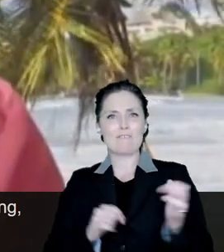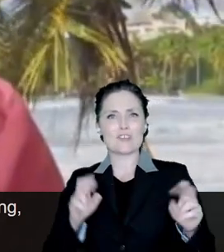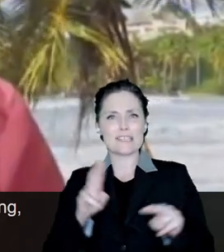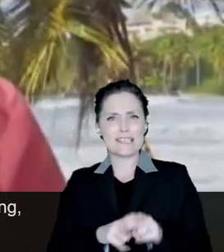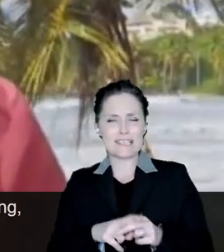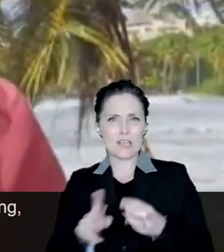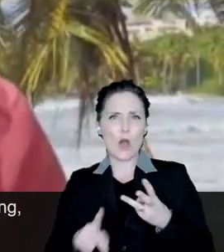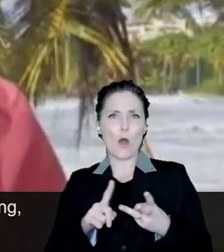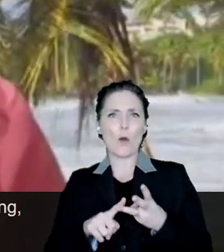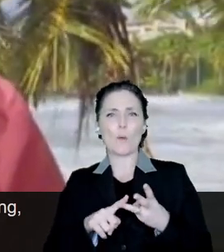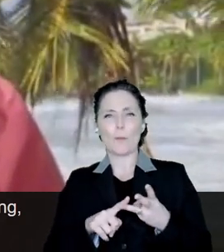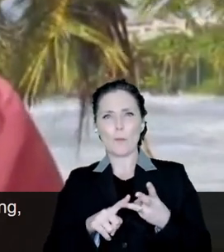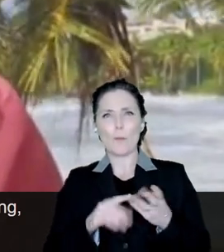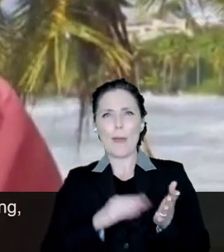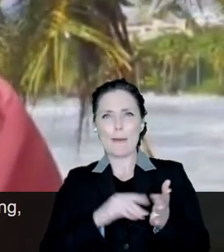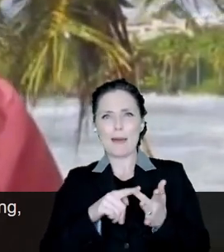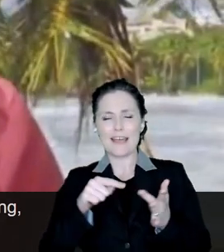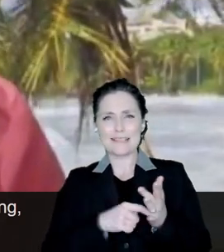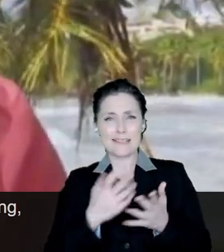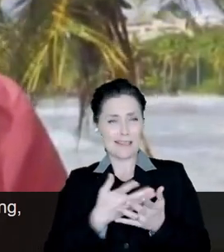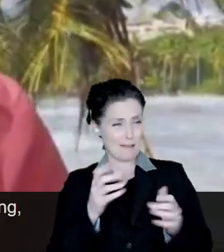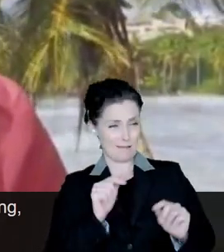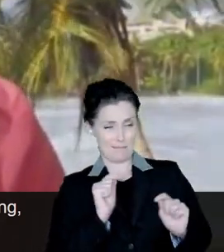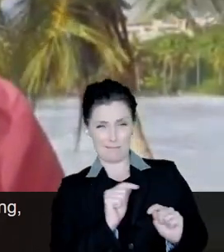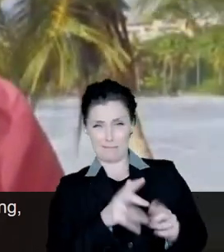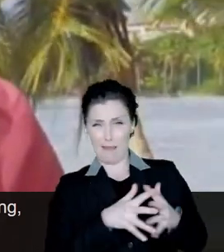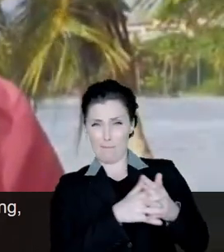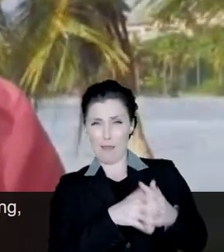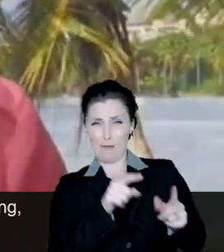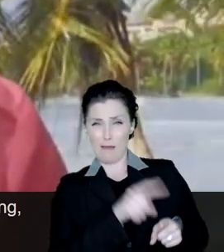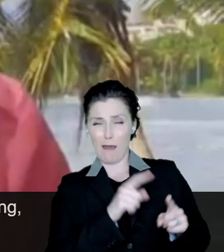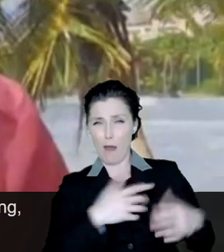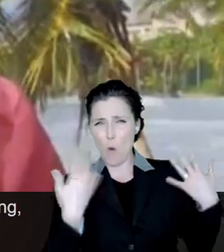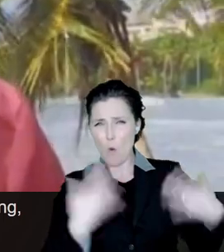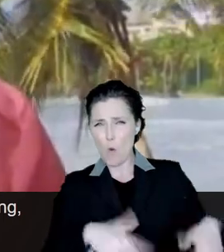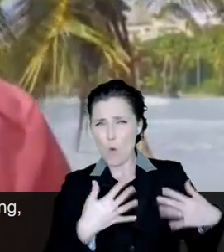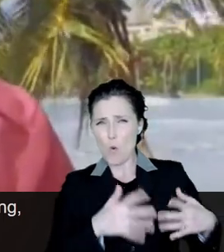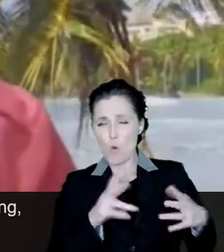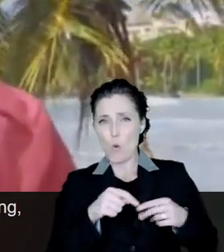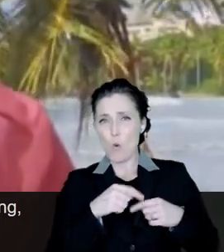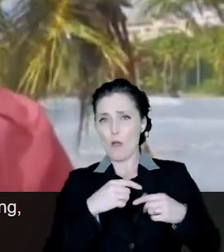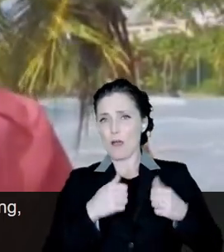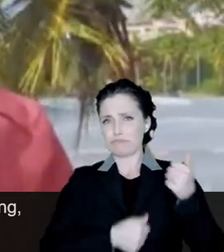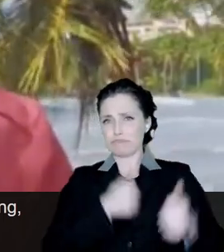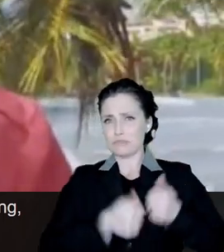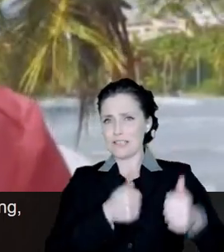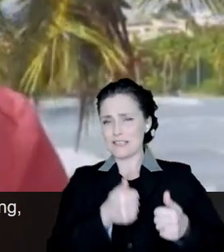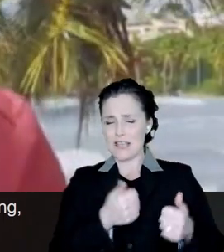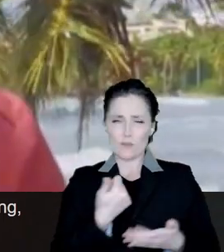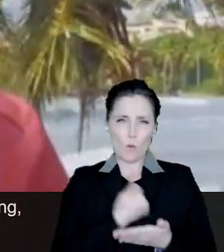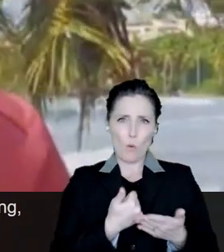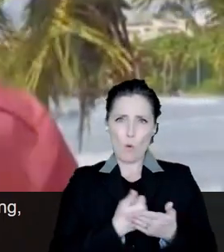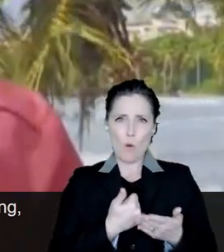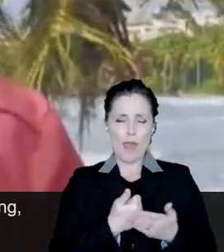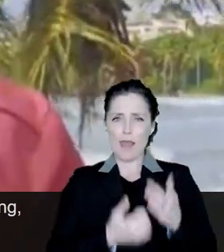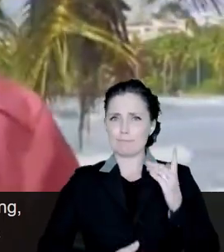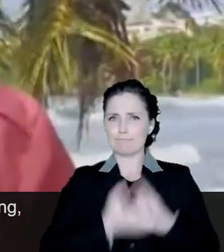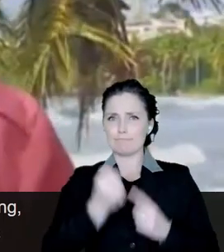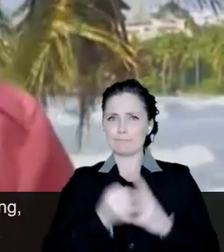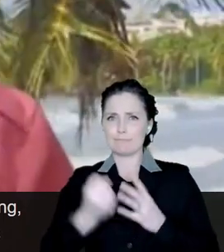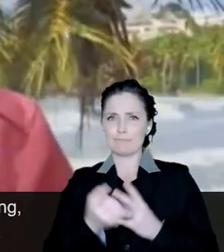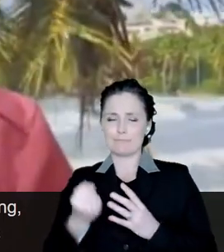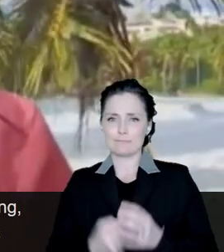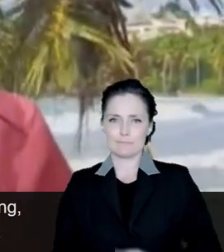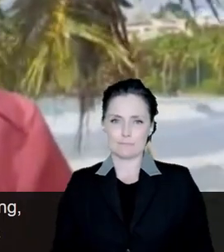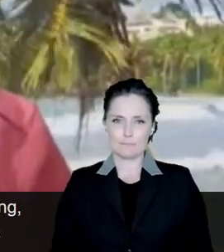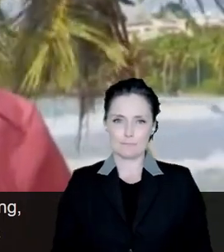international success has always been conspicuously inevitable. So the success rate has always been